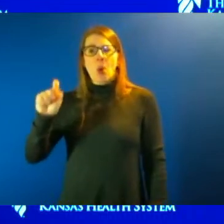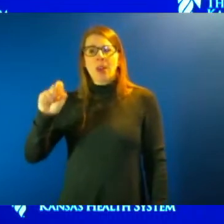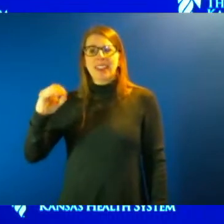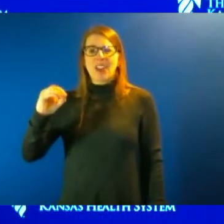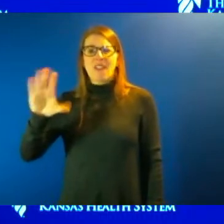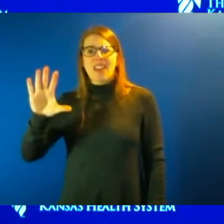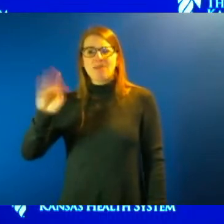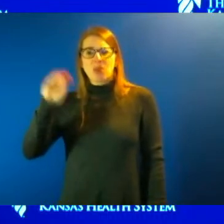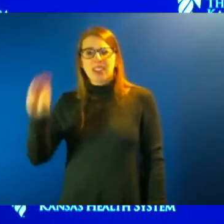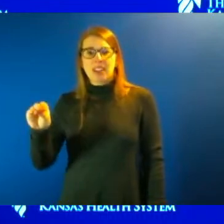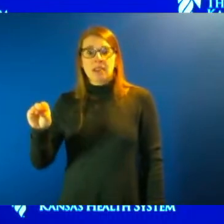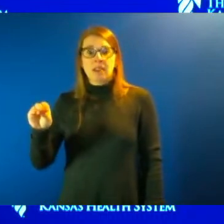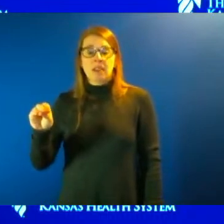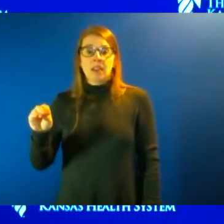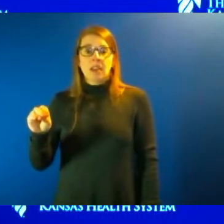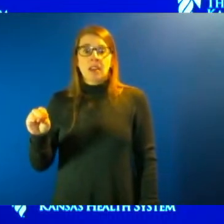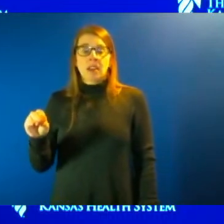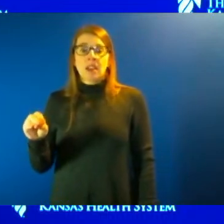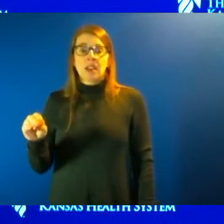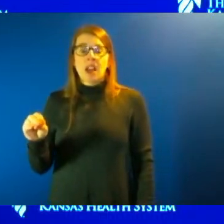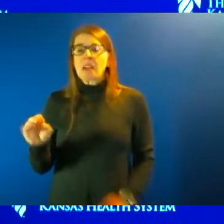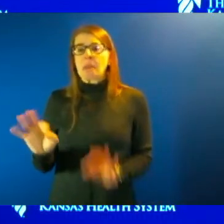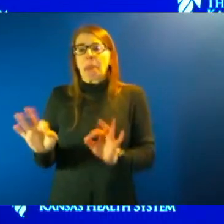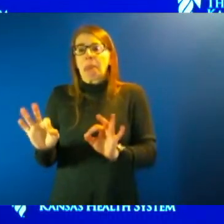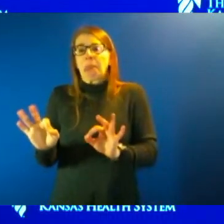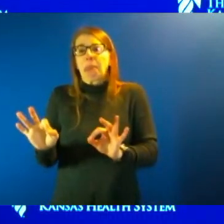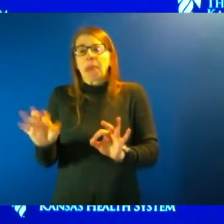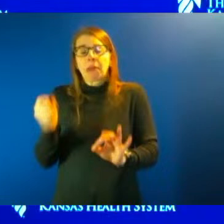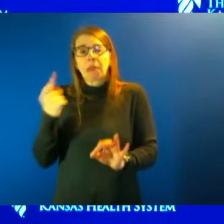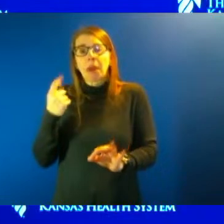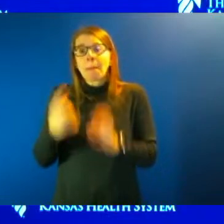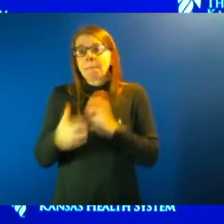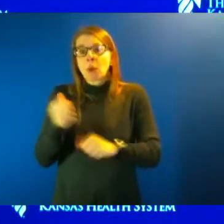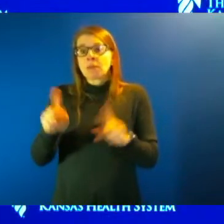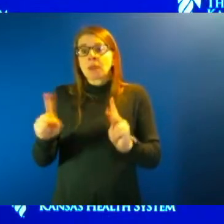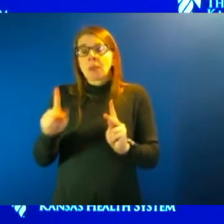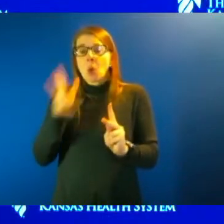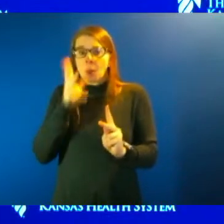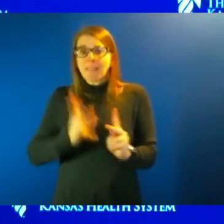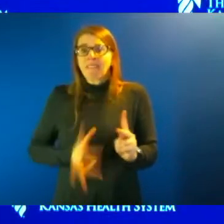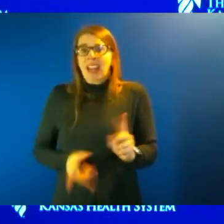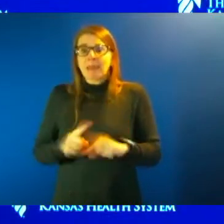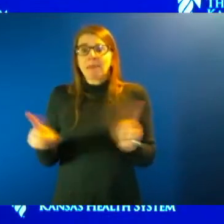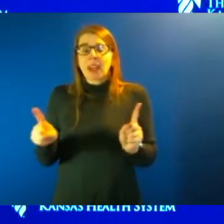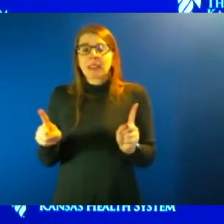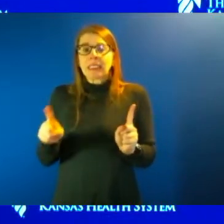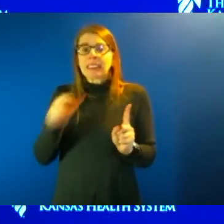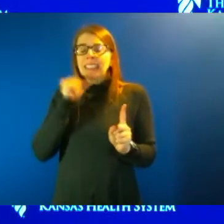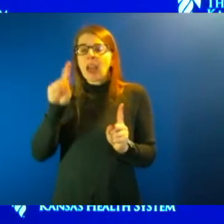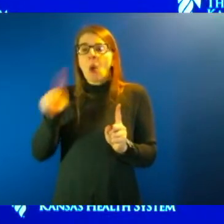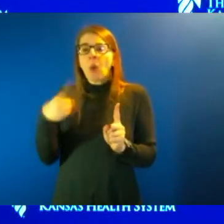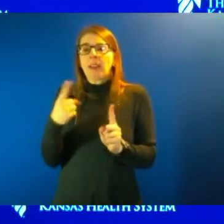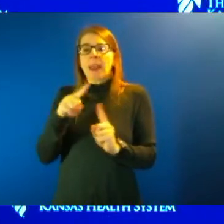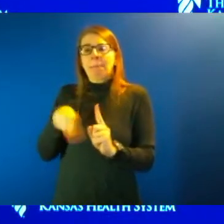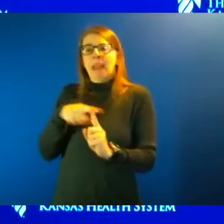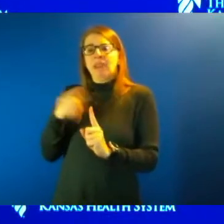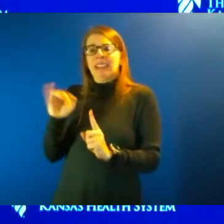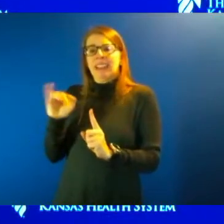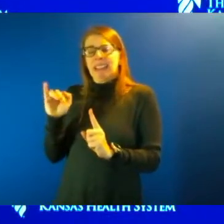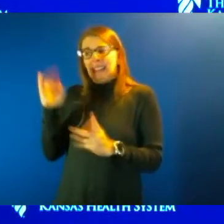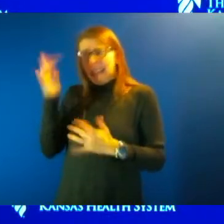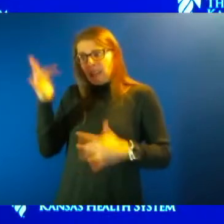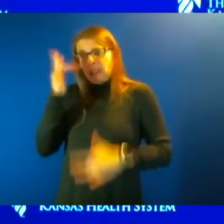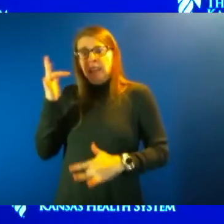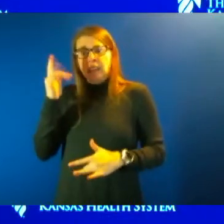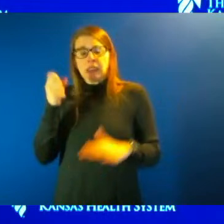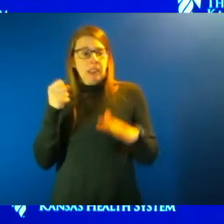0.05%, which is super small. Most people will be okay, but it's not just about the illnesses. It's about hospital capacity. It's